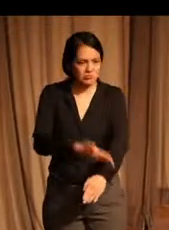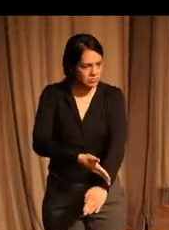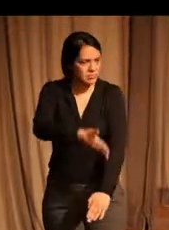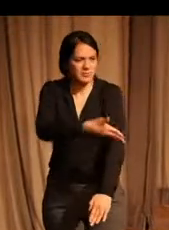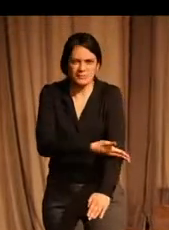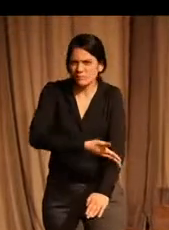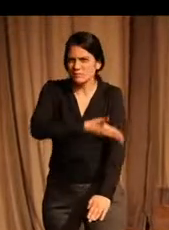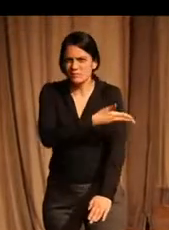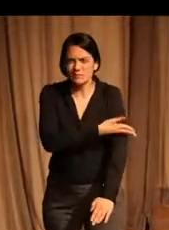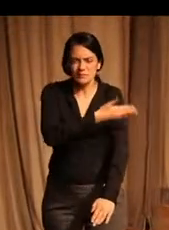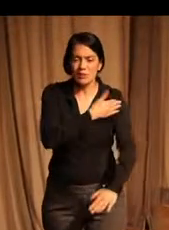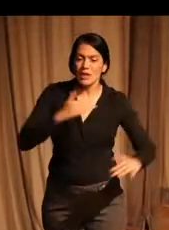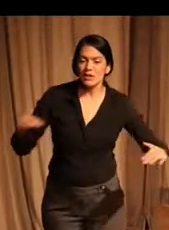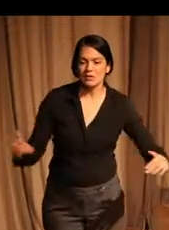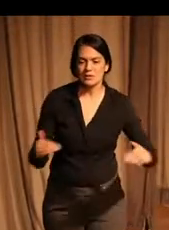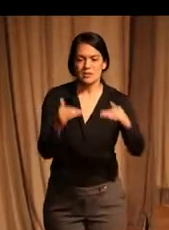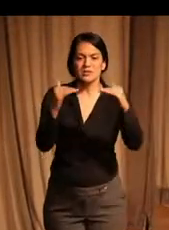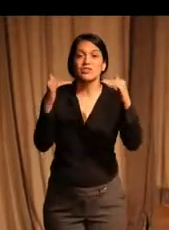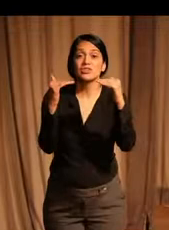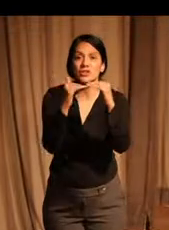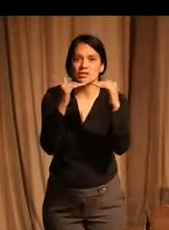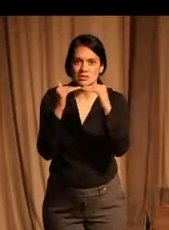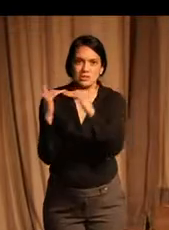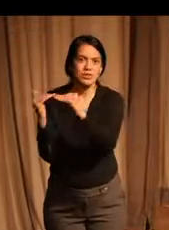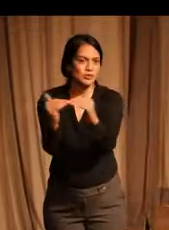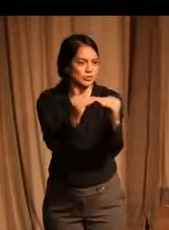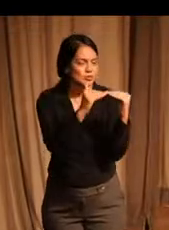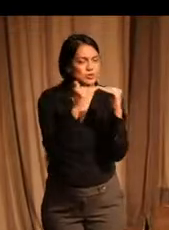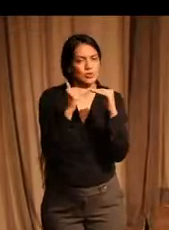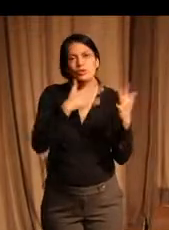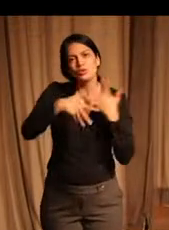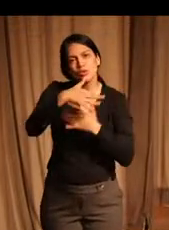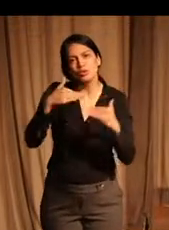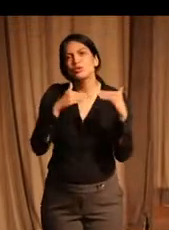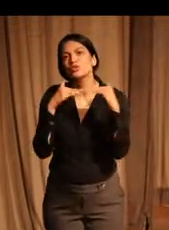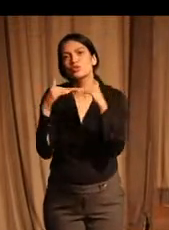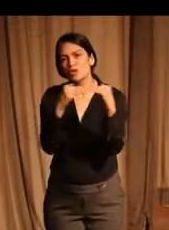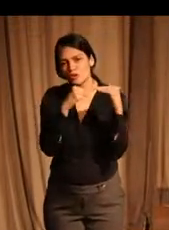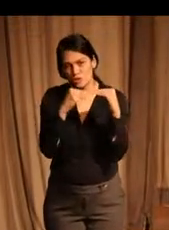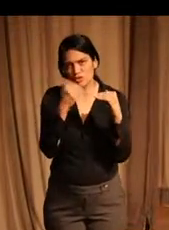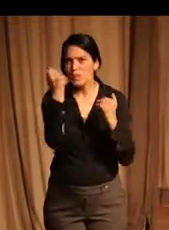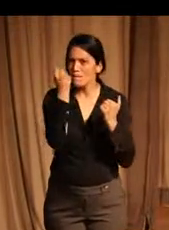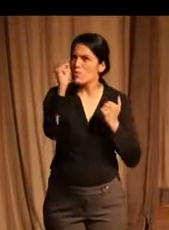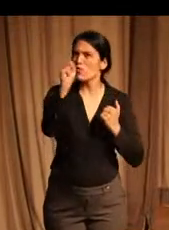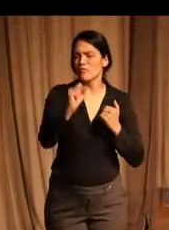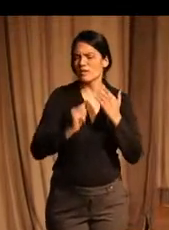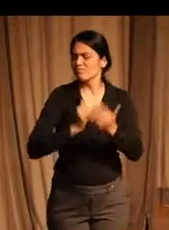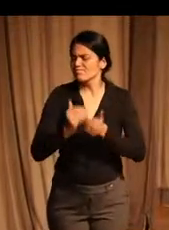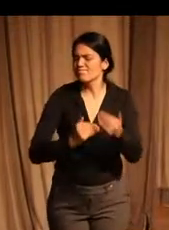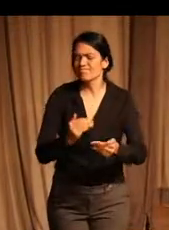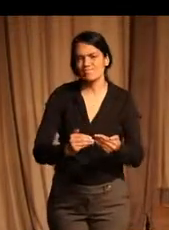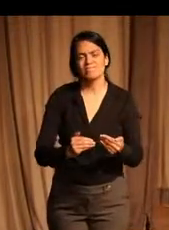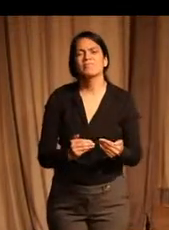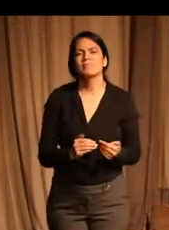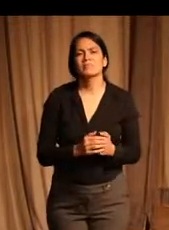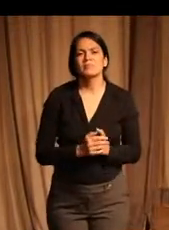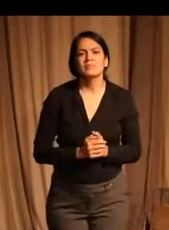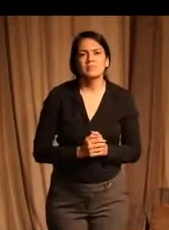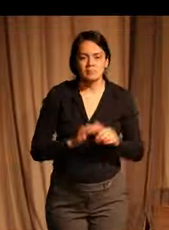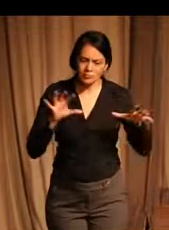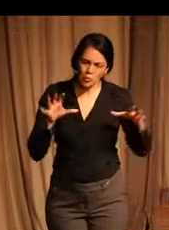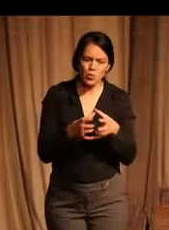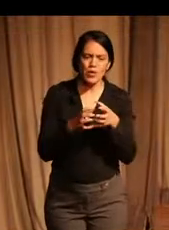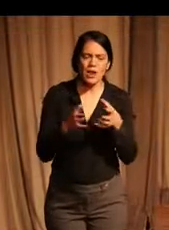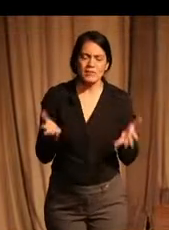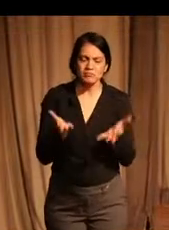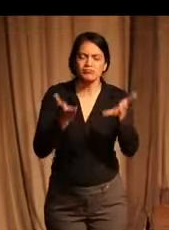the justice, movement towards social justice, a movement towards, you know, I think he may have used the word equality, I don't